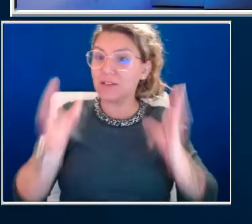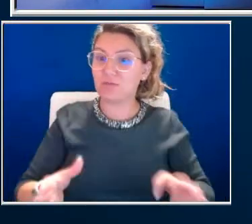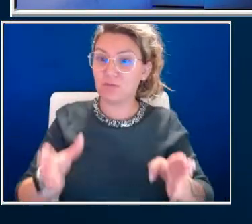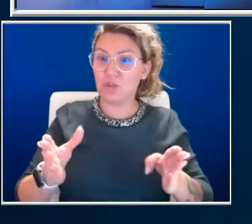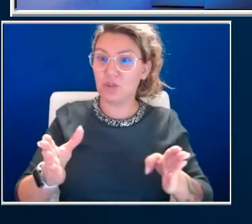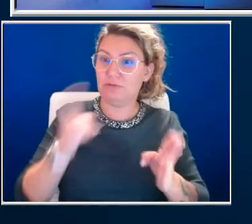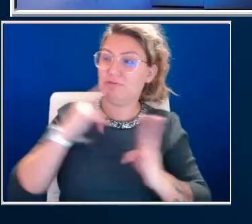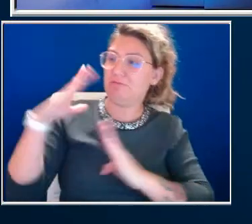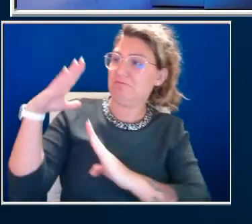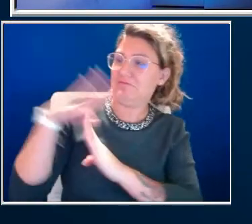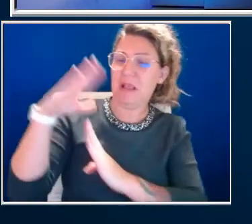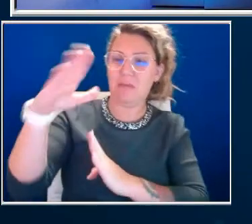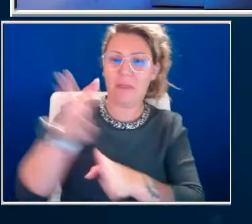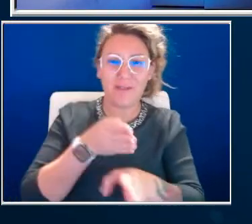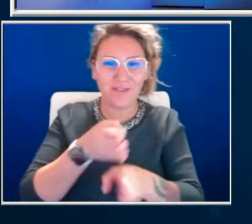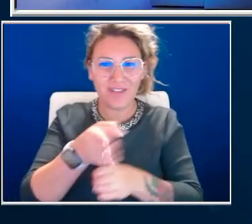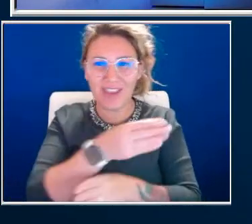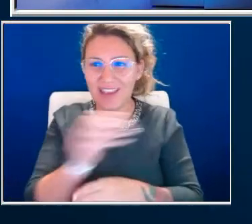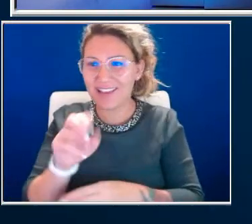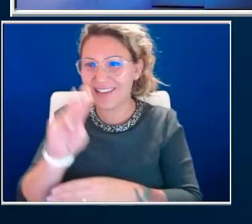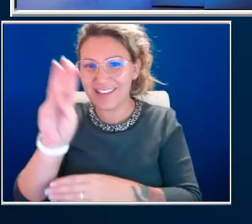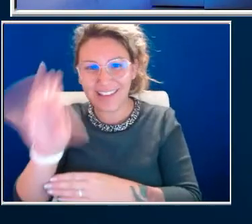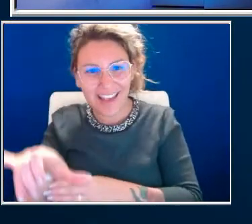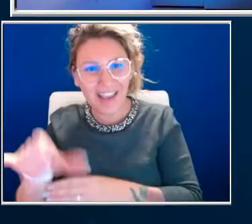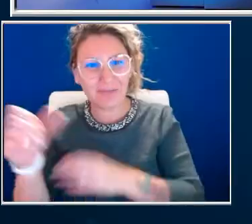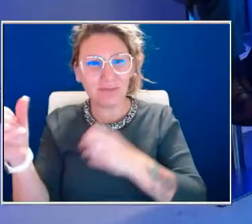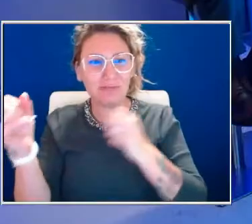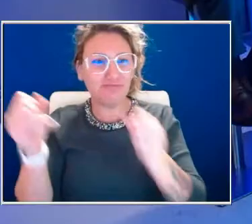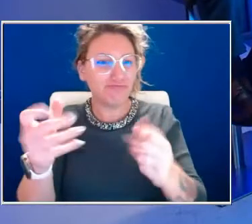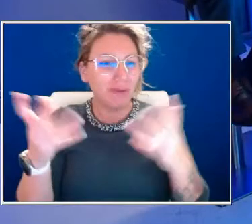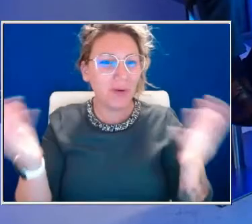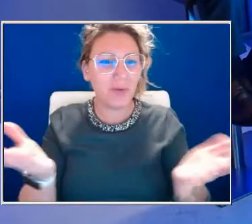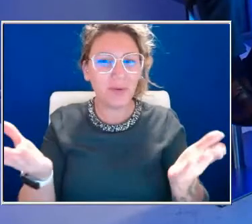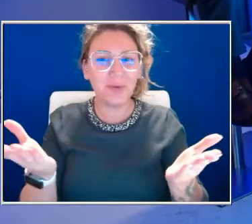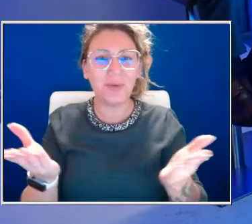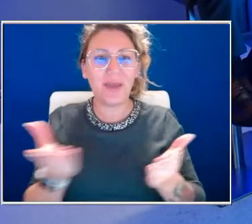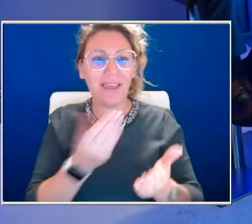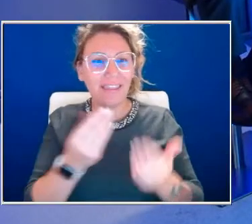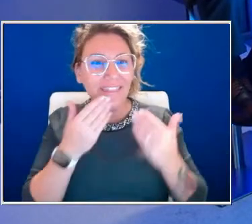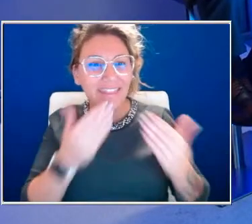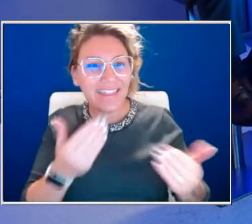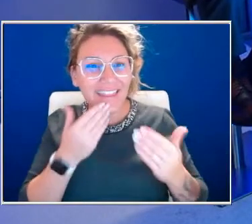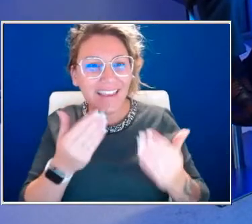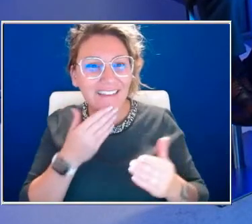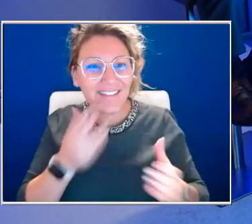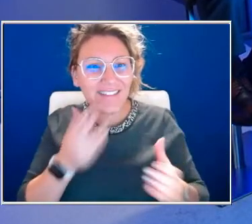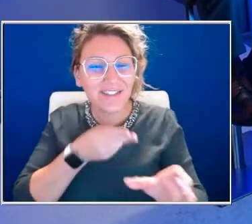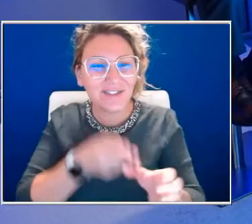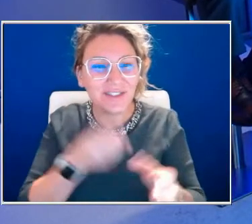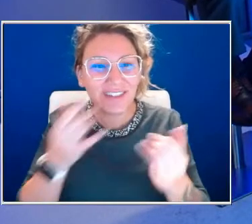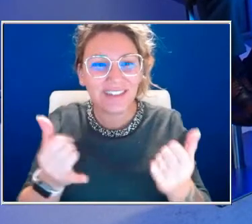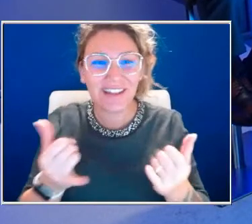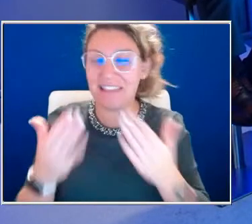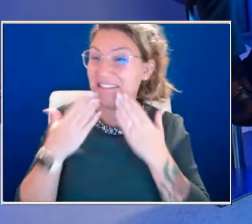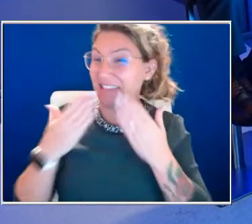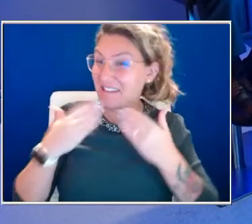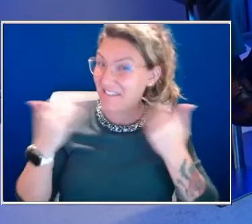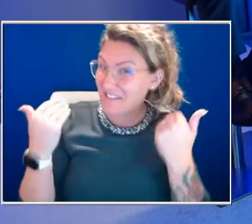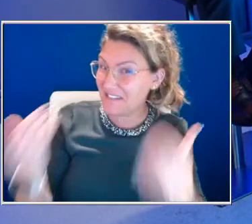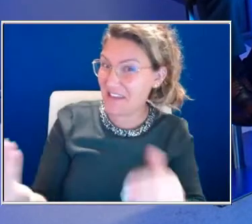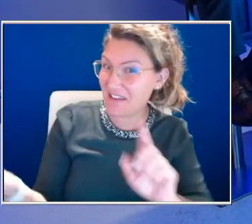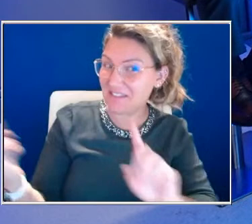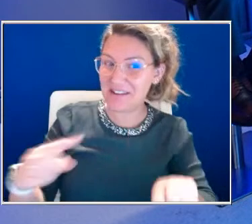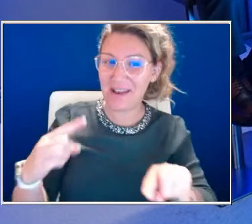Amy, and driving over with us. And of course, Bob, thank you for being here in studio with us. Thank you for letting me come. Okay, well, I want to start with